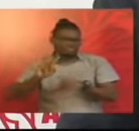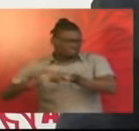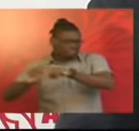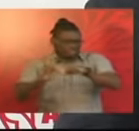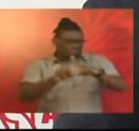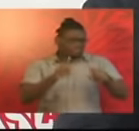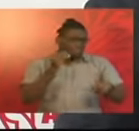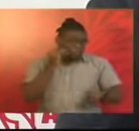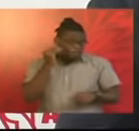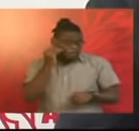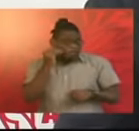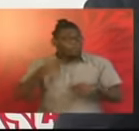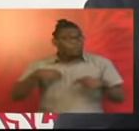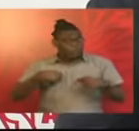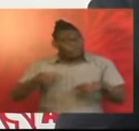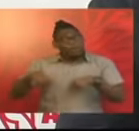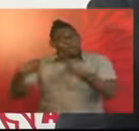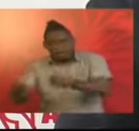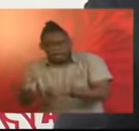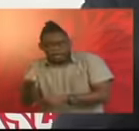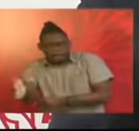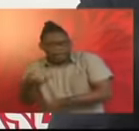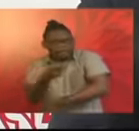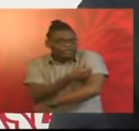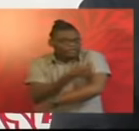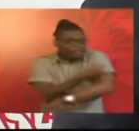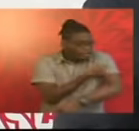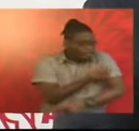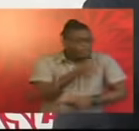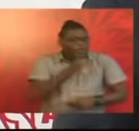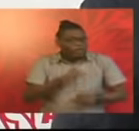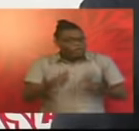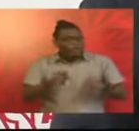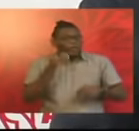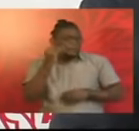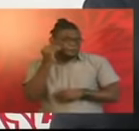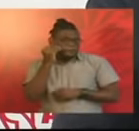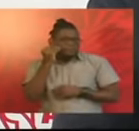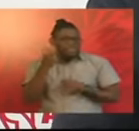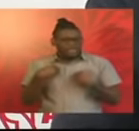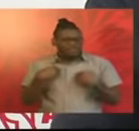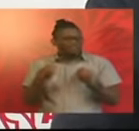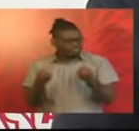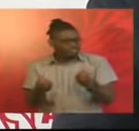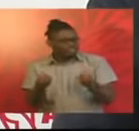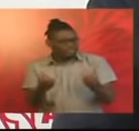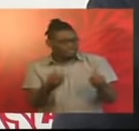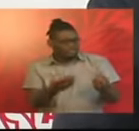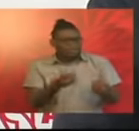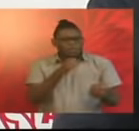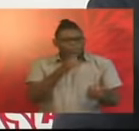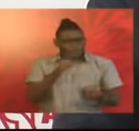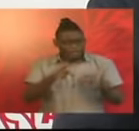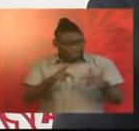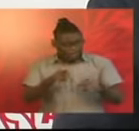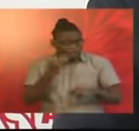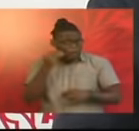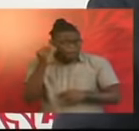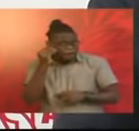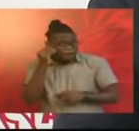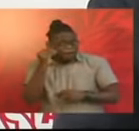98% of those homes within our catchment area. We certainly again we applaud